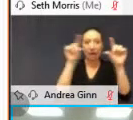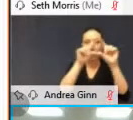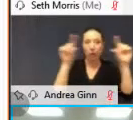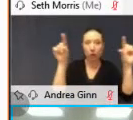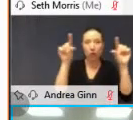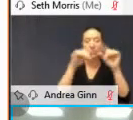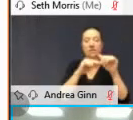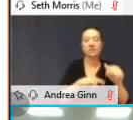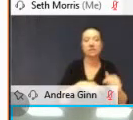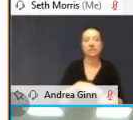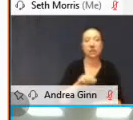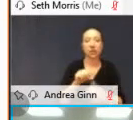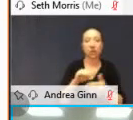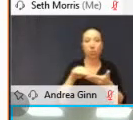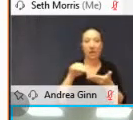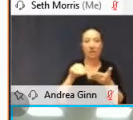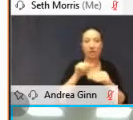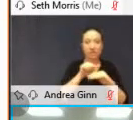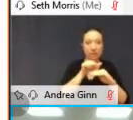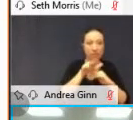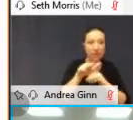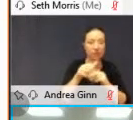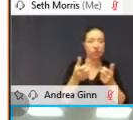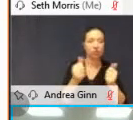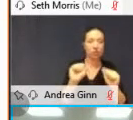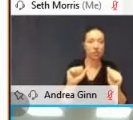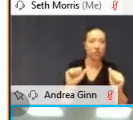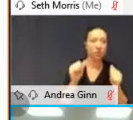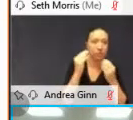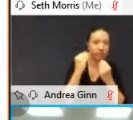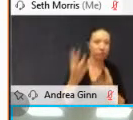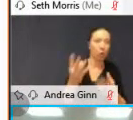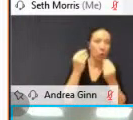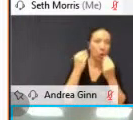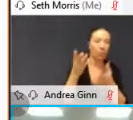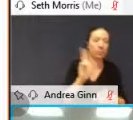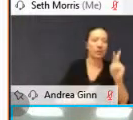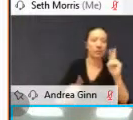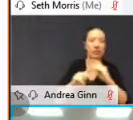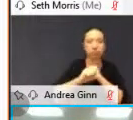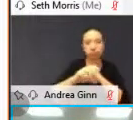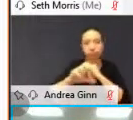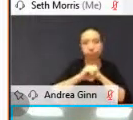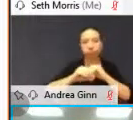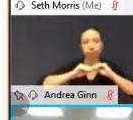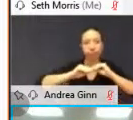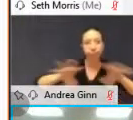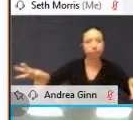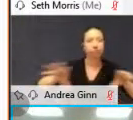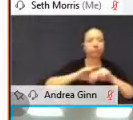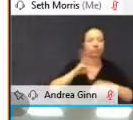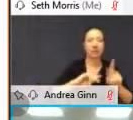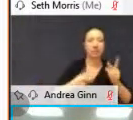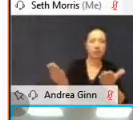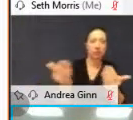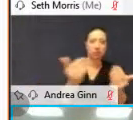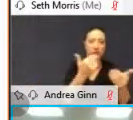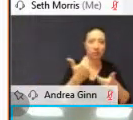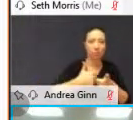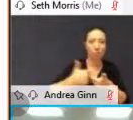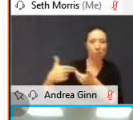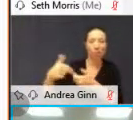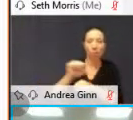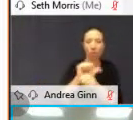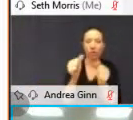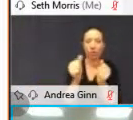get more presumptive eligibility determiners to help get information out and help get people enrolled. worked with Coverage Network, which is what